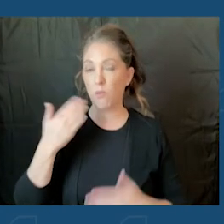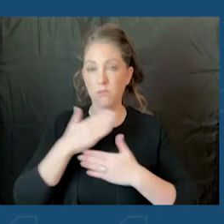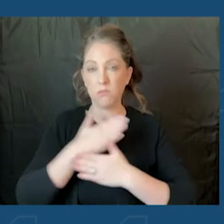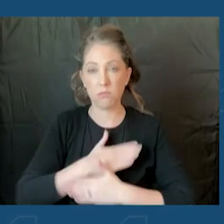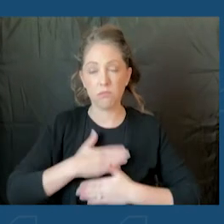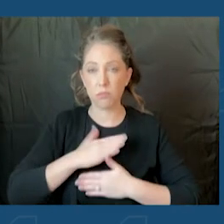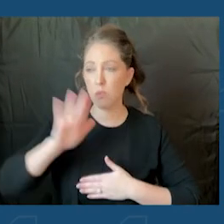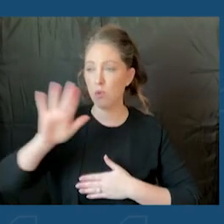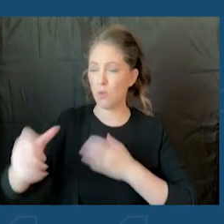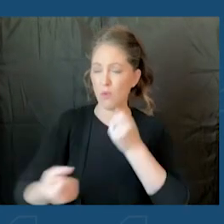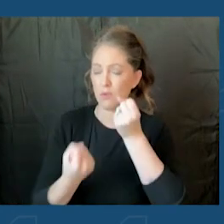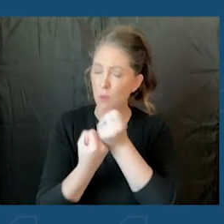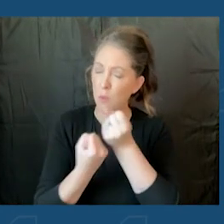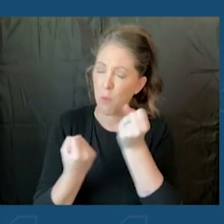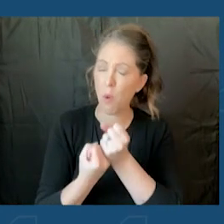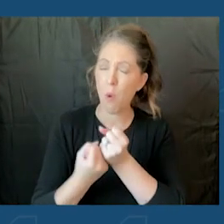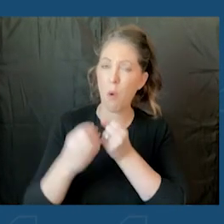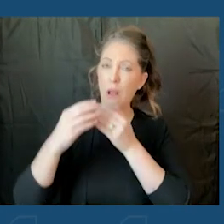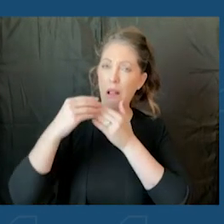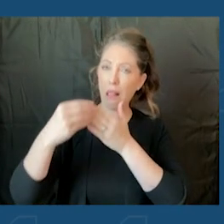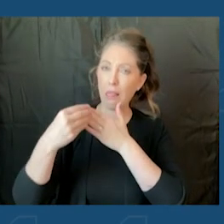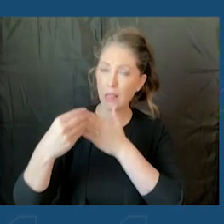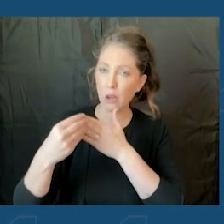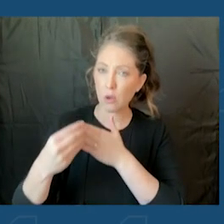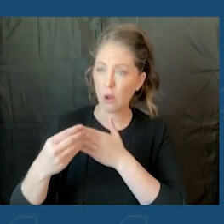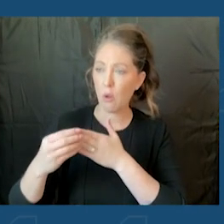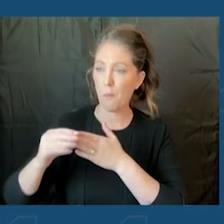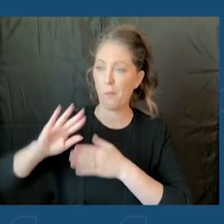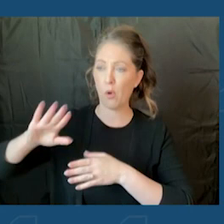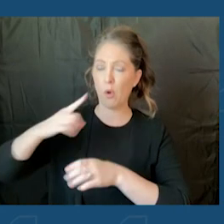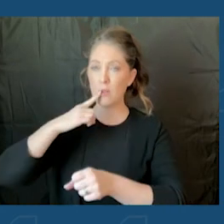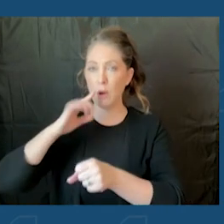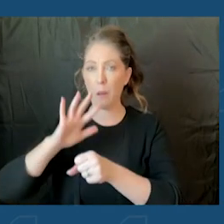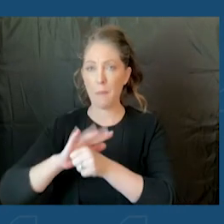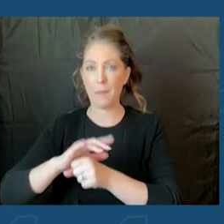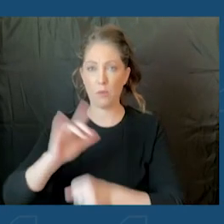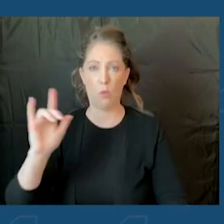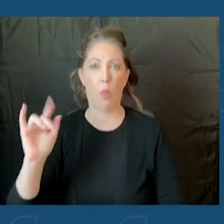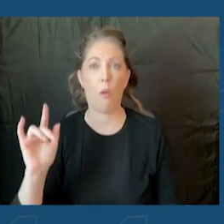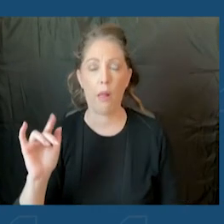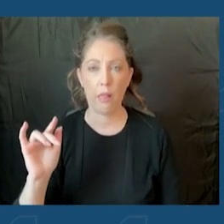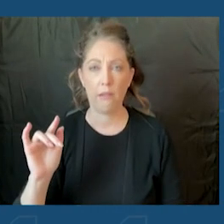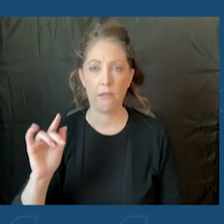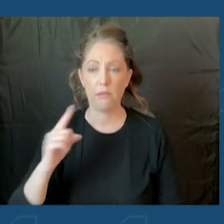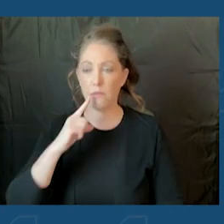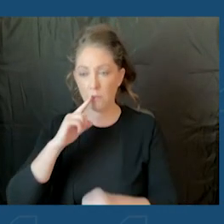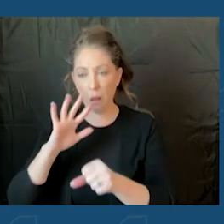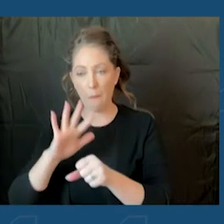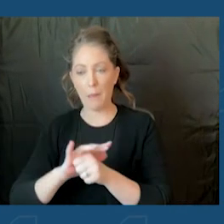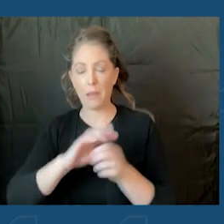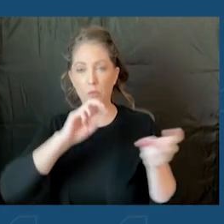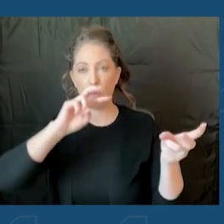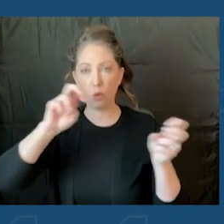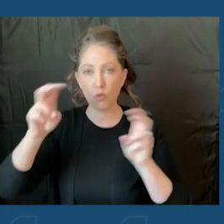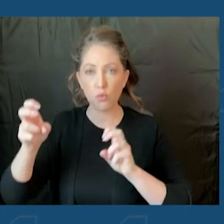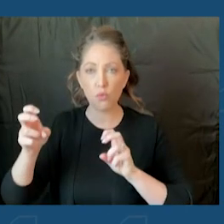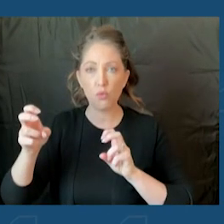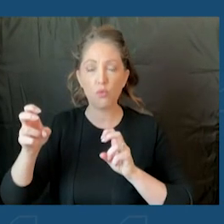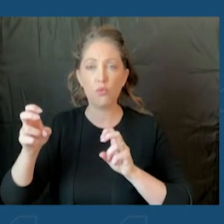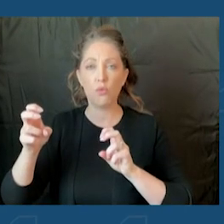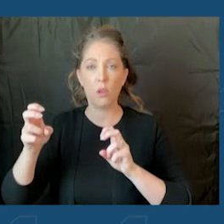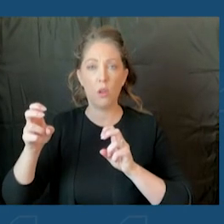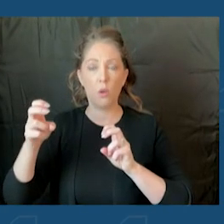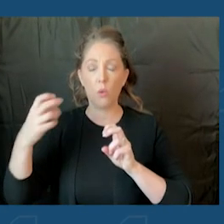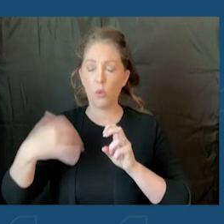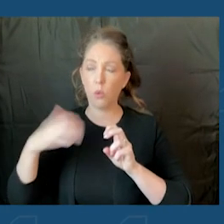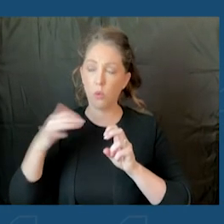her leadership, and her commitment to Long Island, her commitment to the issues that are so important